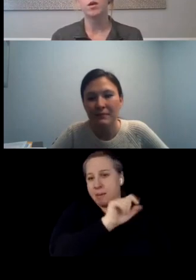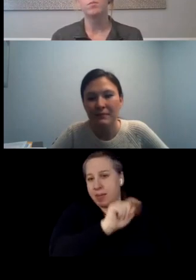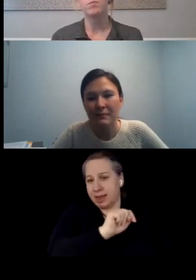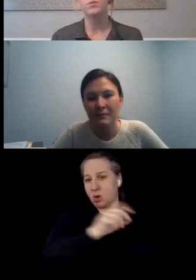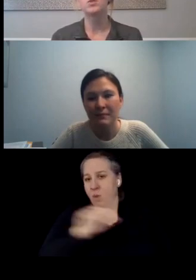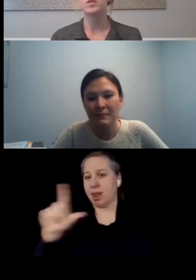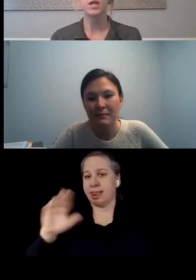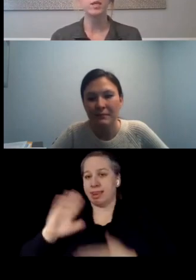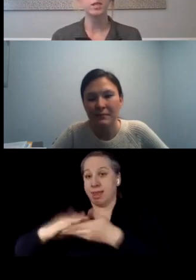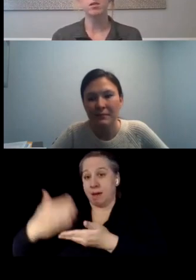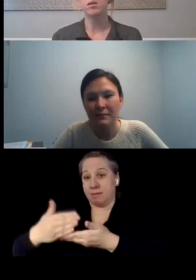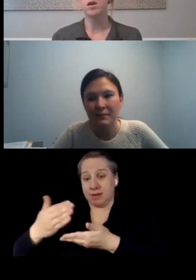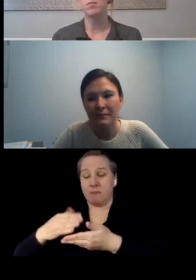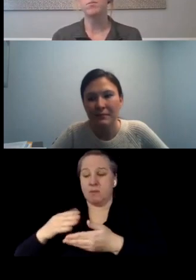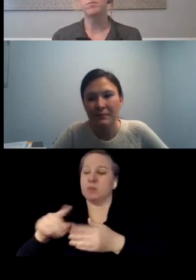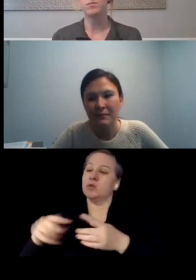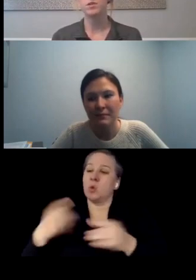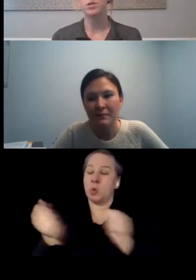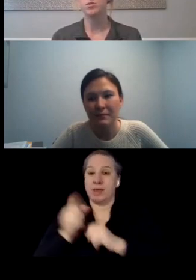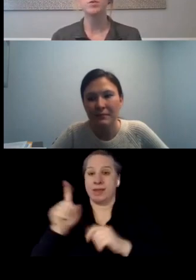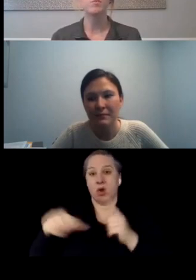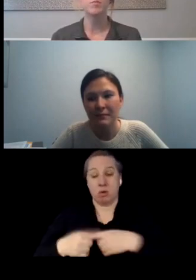for doing any,